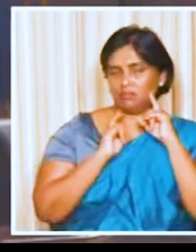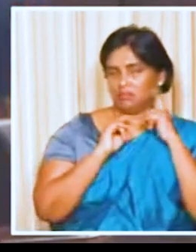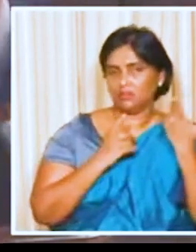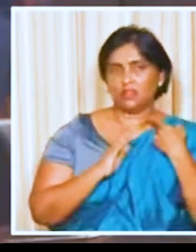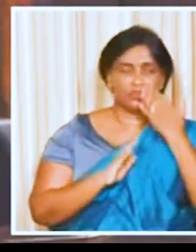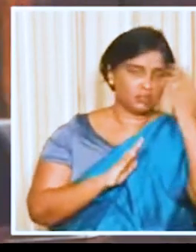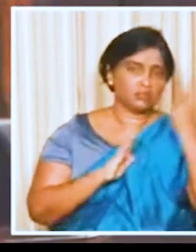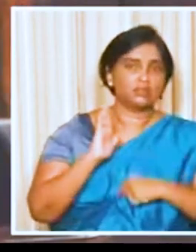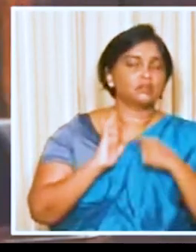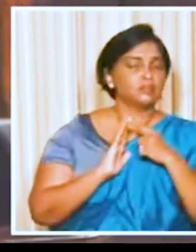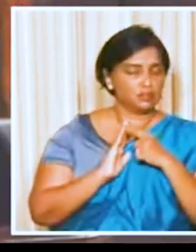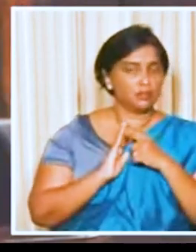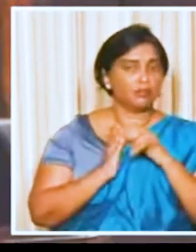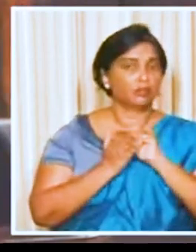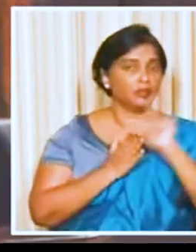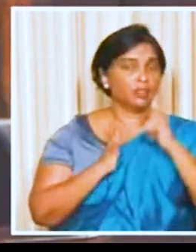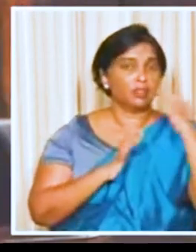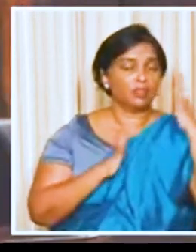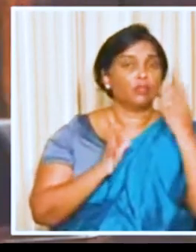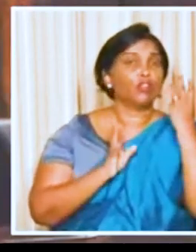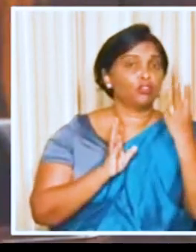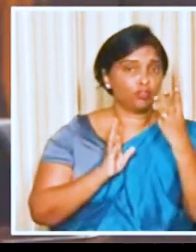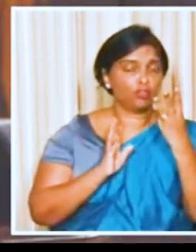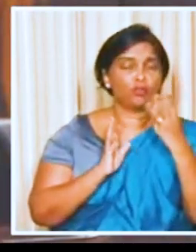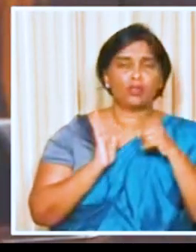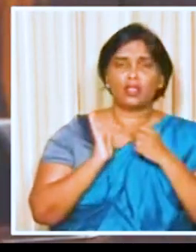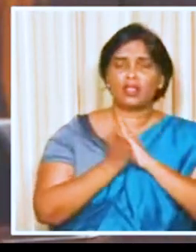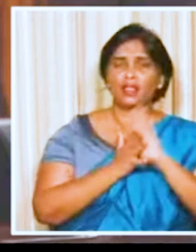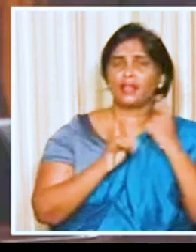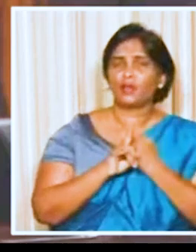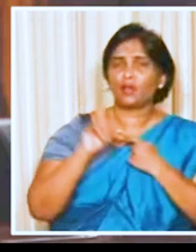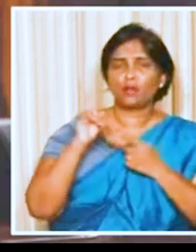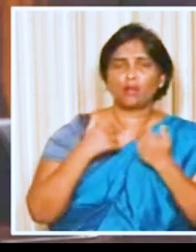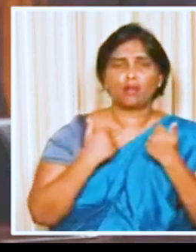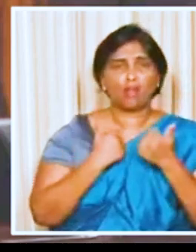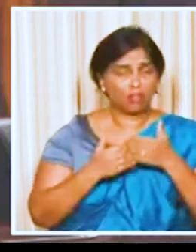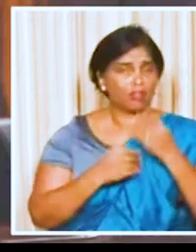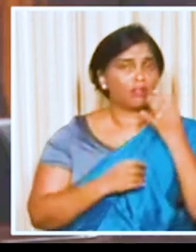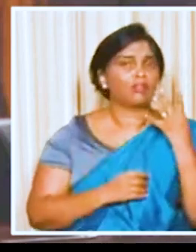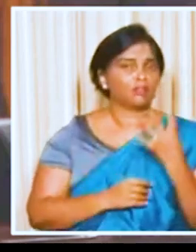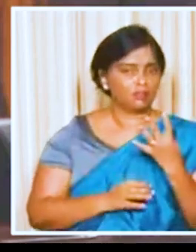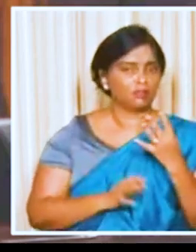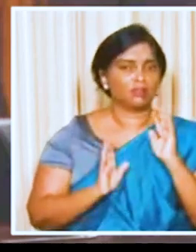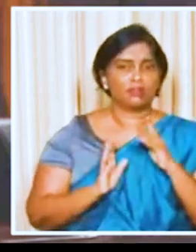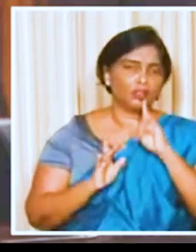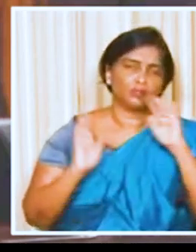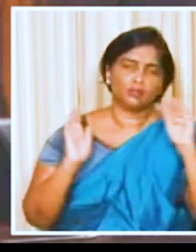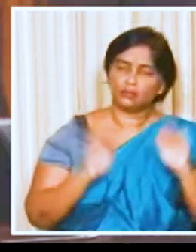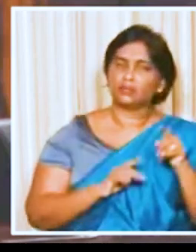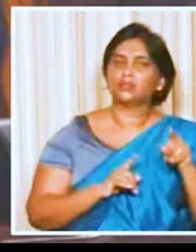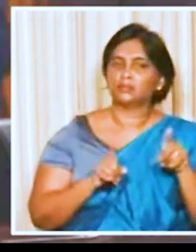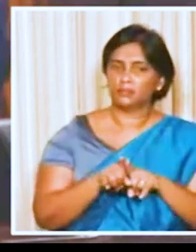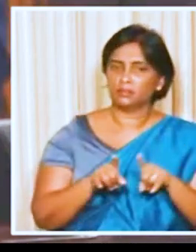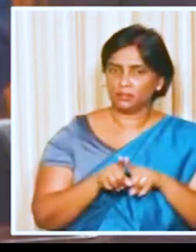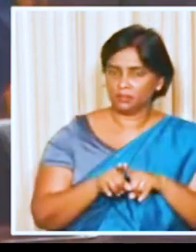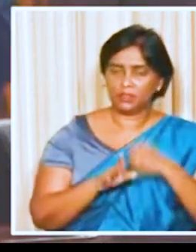so Hinguragoda would be the 4th. But I think what we should look at least the Jaffna airport needs to be expanded. I think the runway